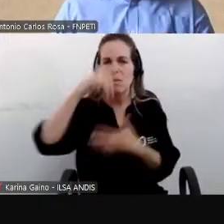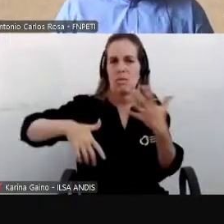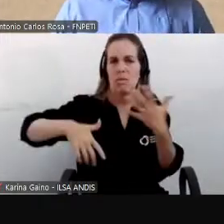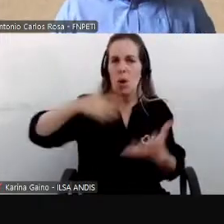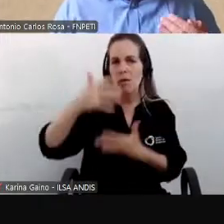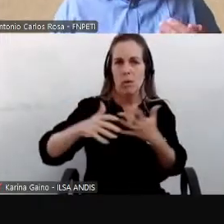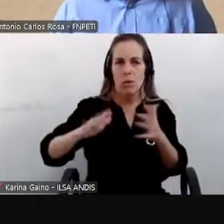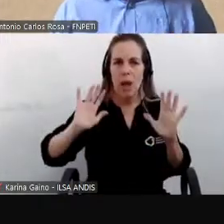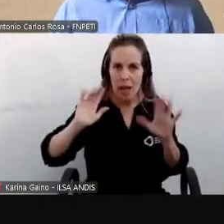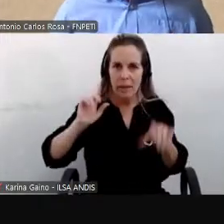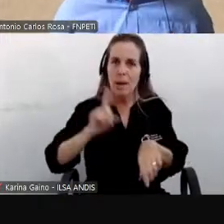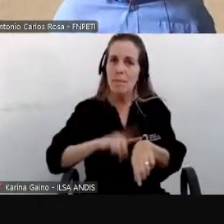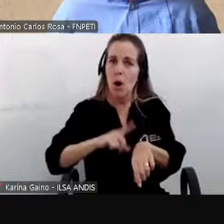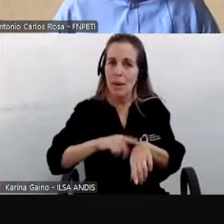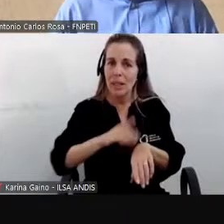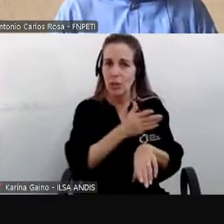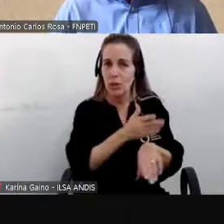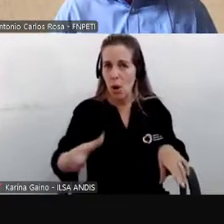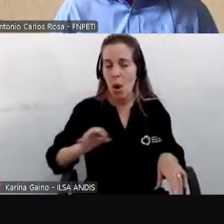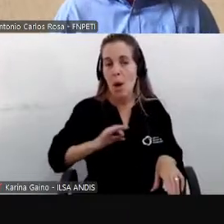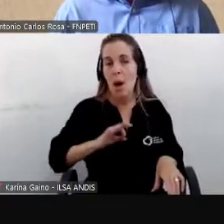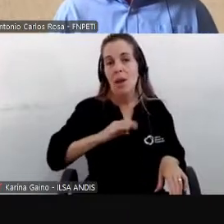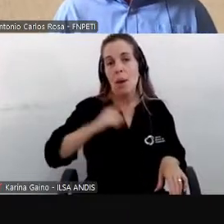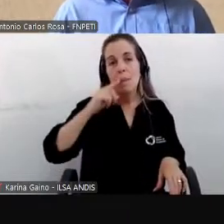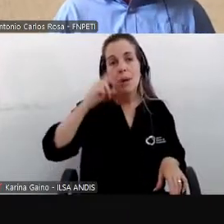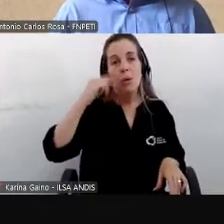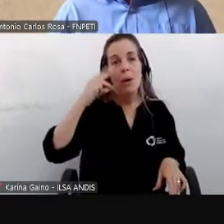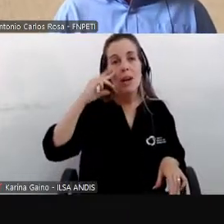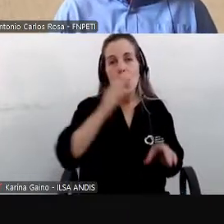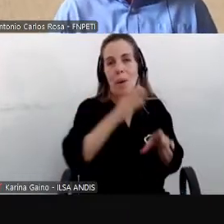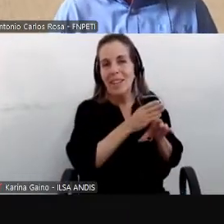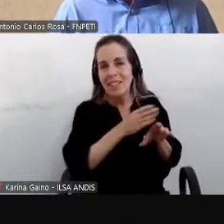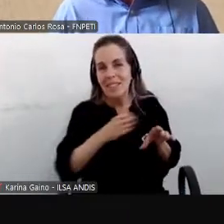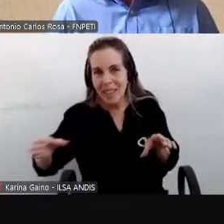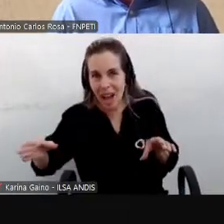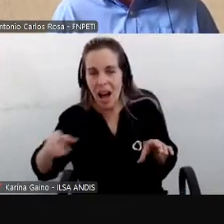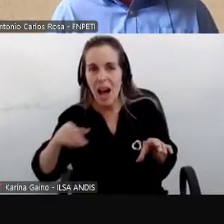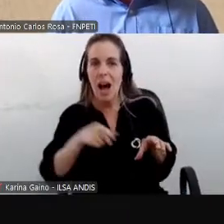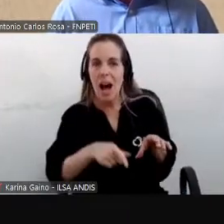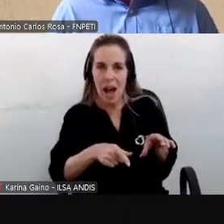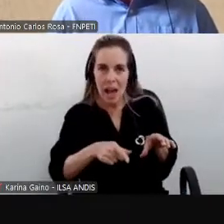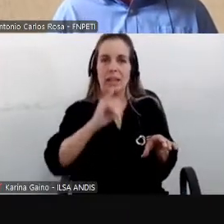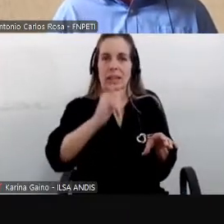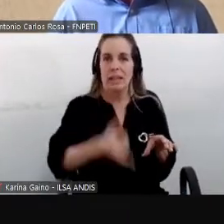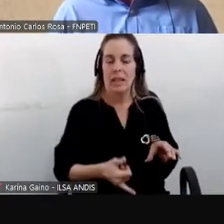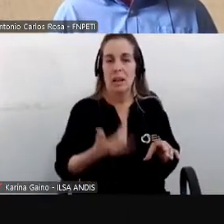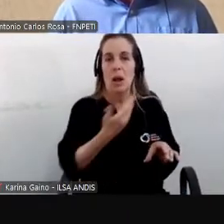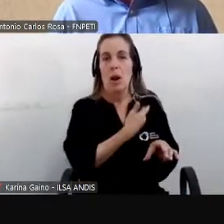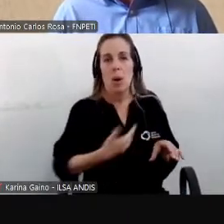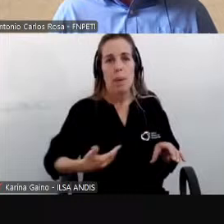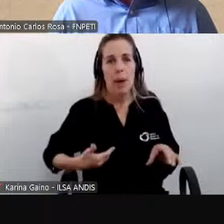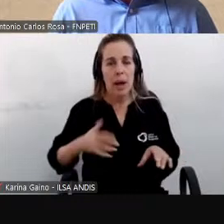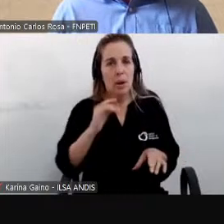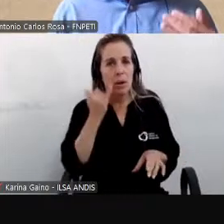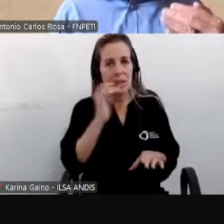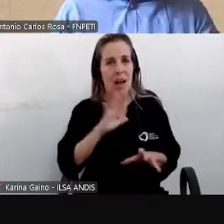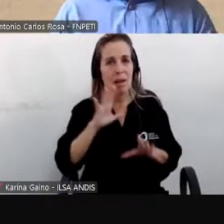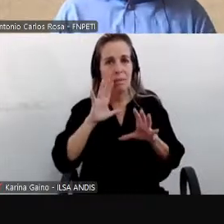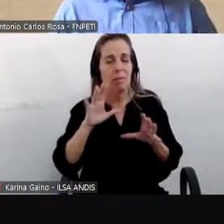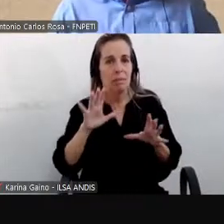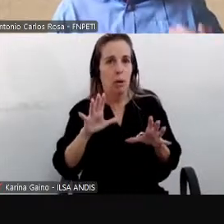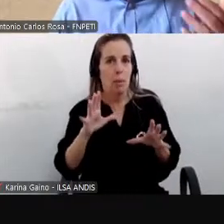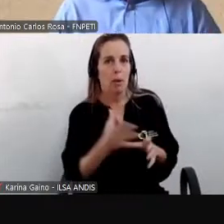had certain quite unclear initiatives. Up until in the 90s, the